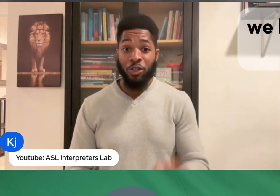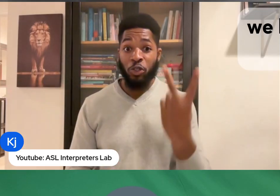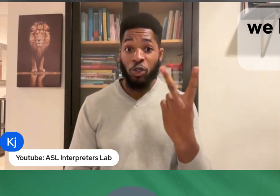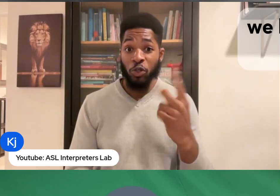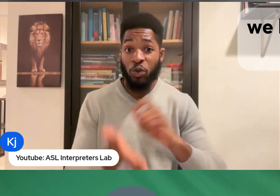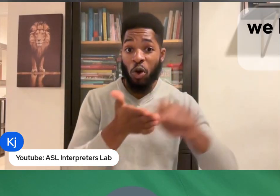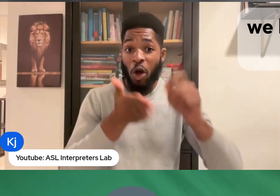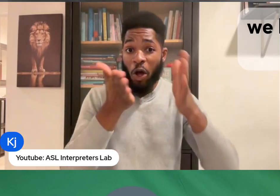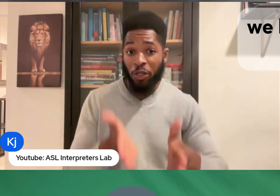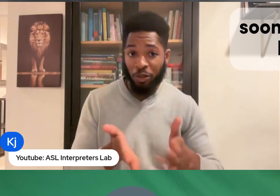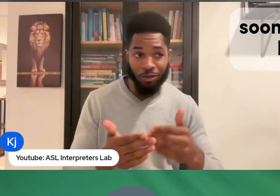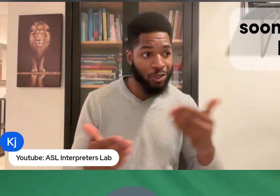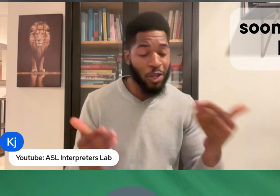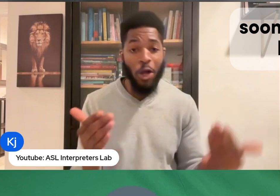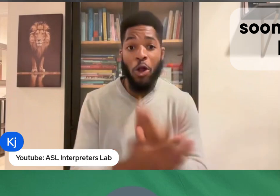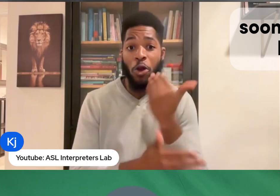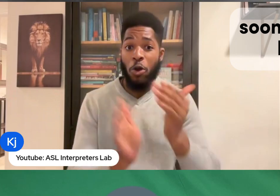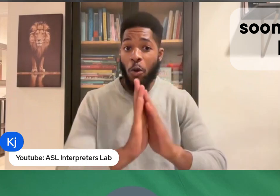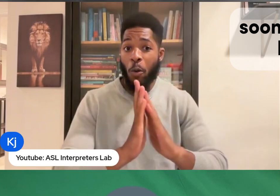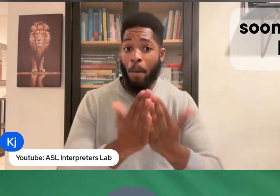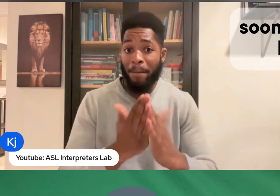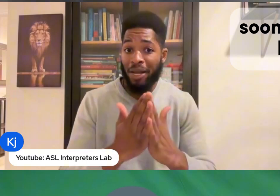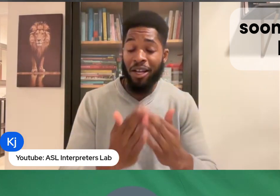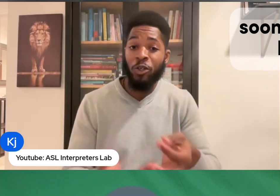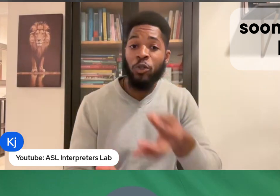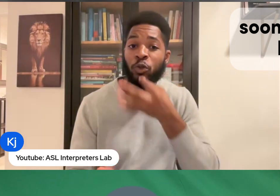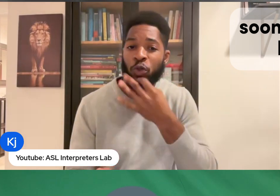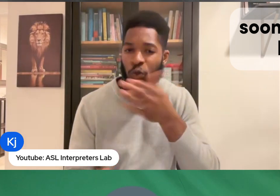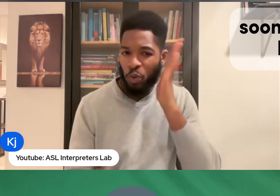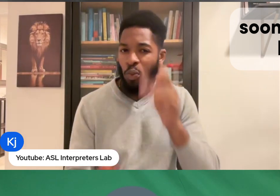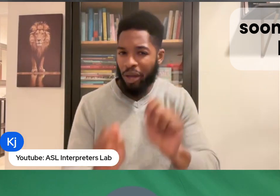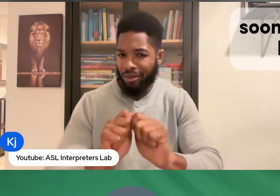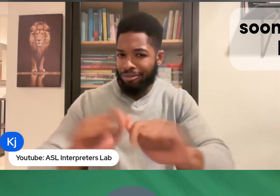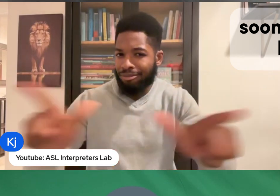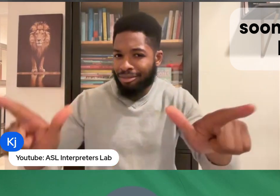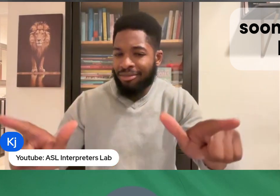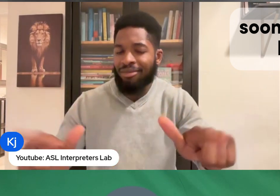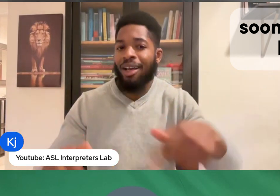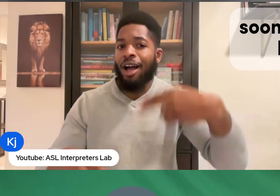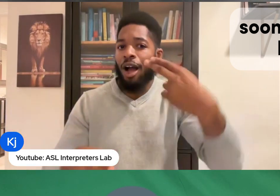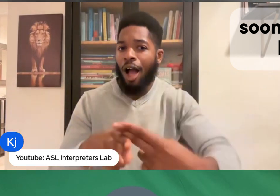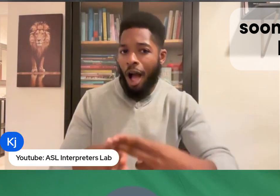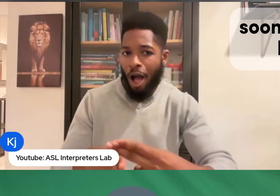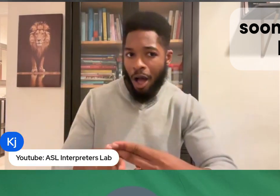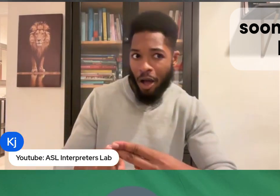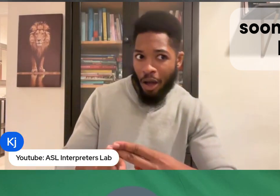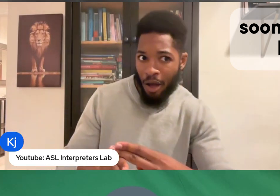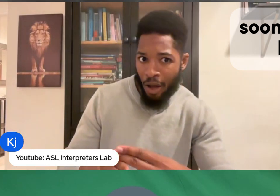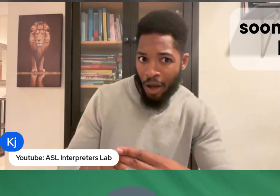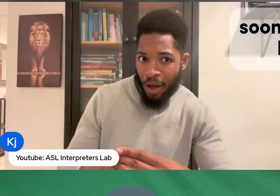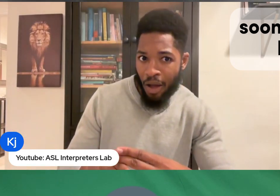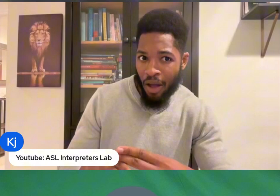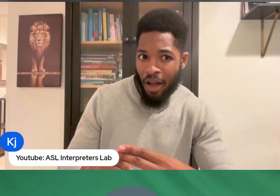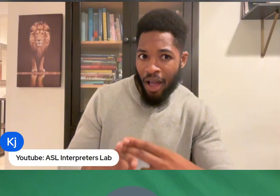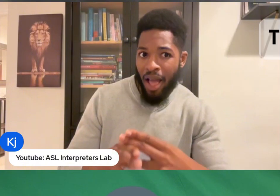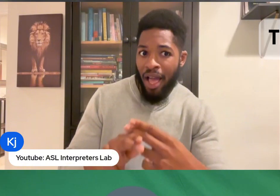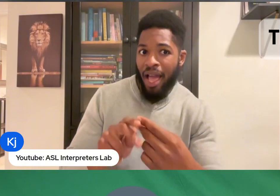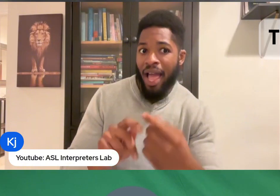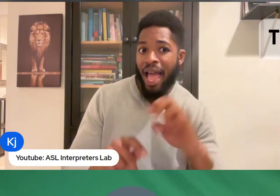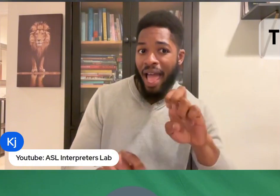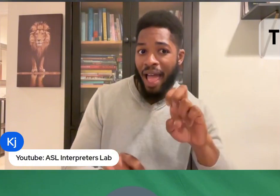of a new book soon to be published called The Evolution of Technology,